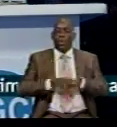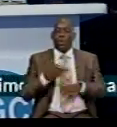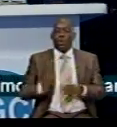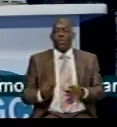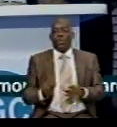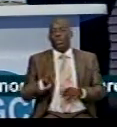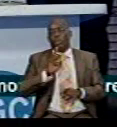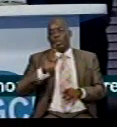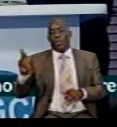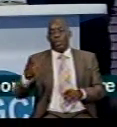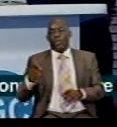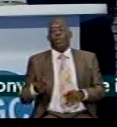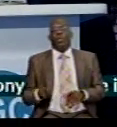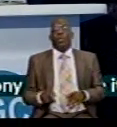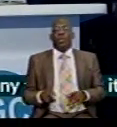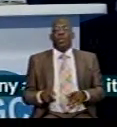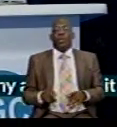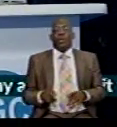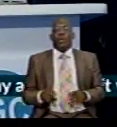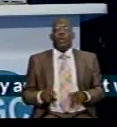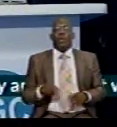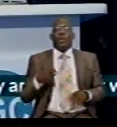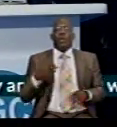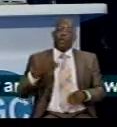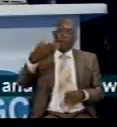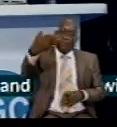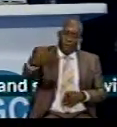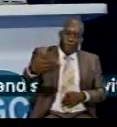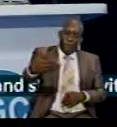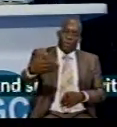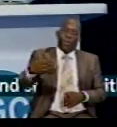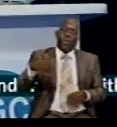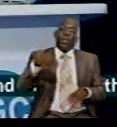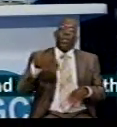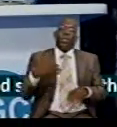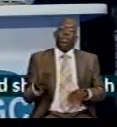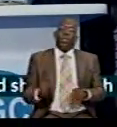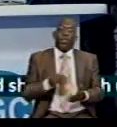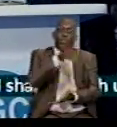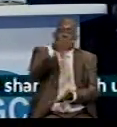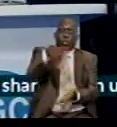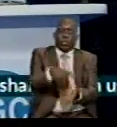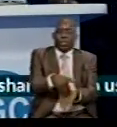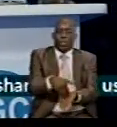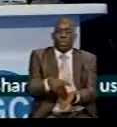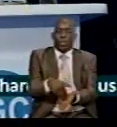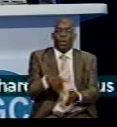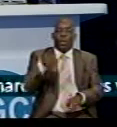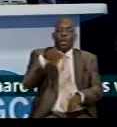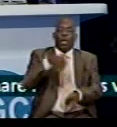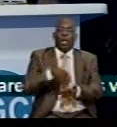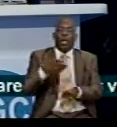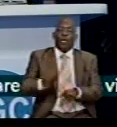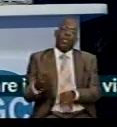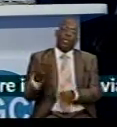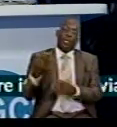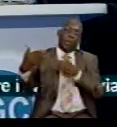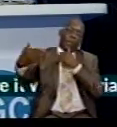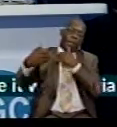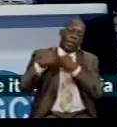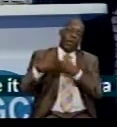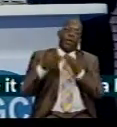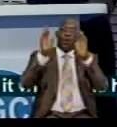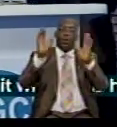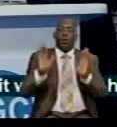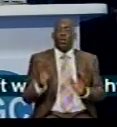In front. Devant. In the middle. Au milieu. And at the back. Et au fond derrière. Wonders of wonders. Les merveilles